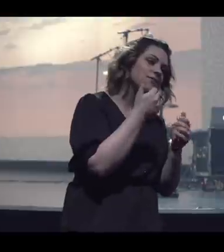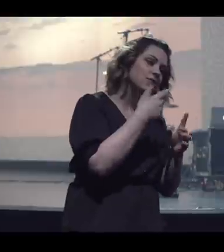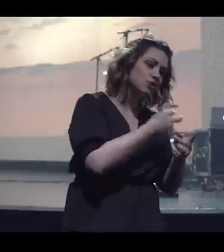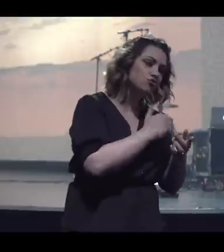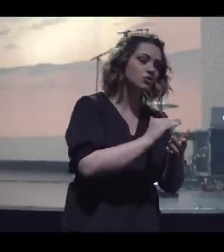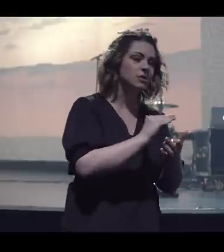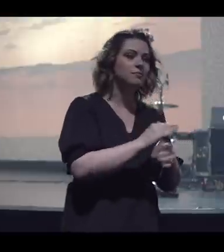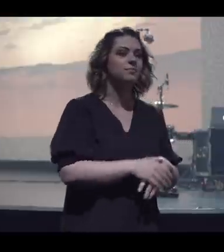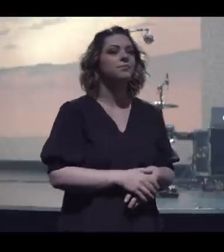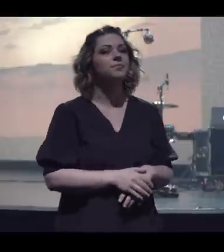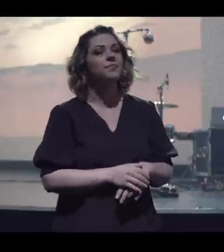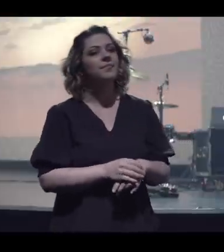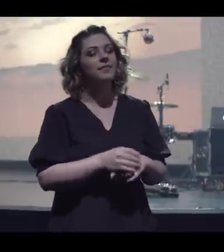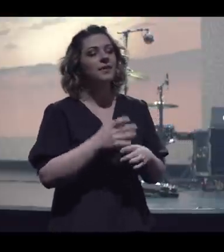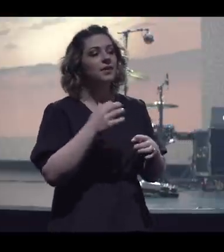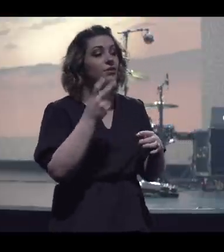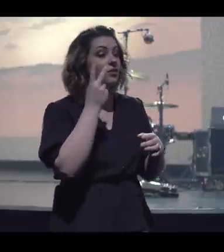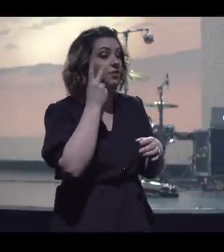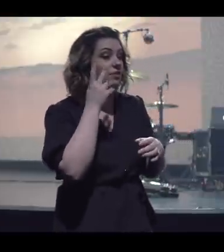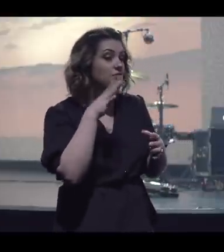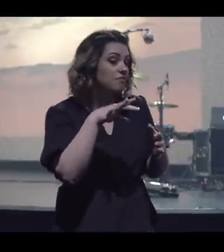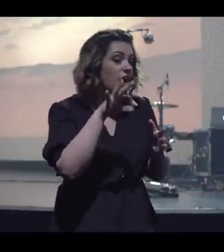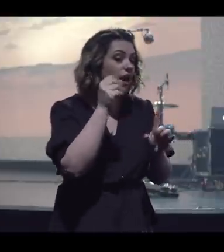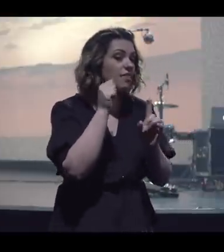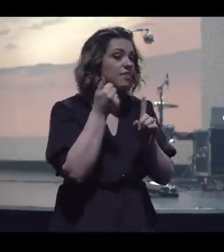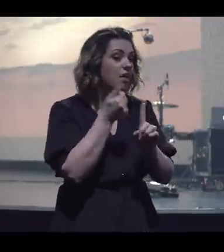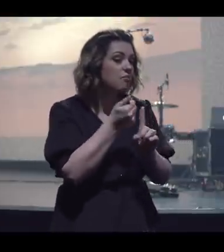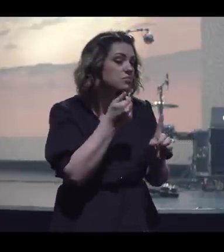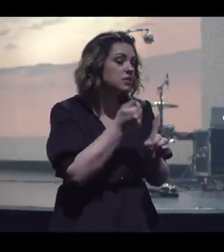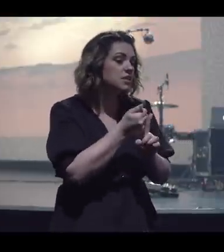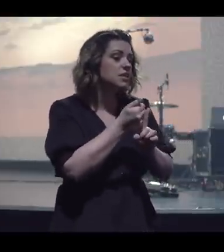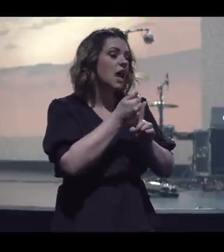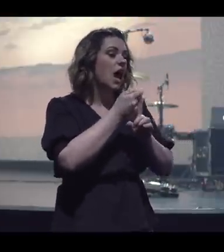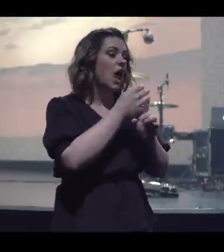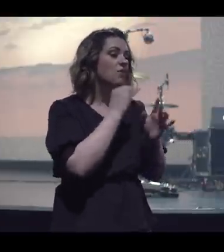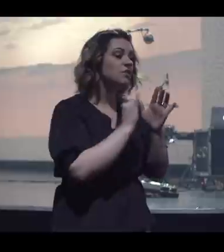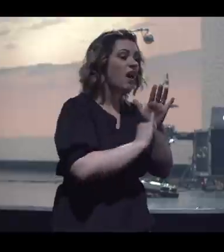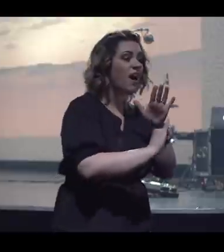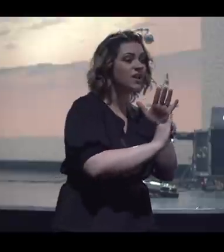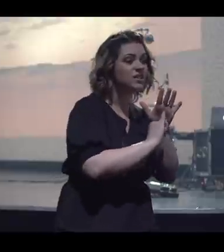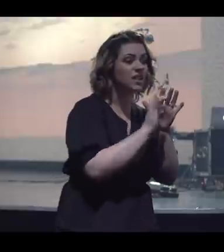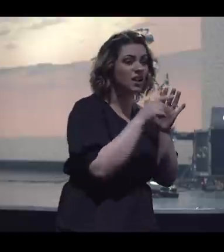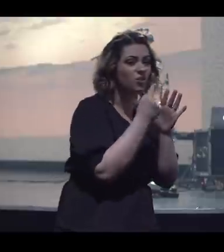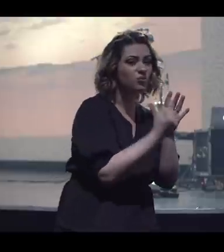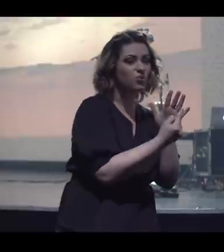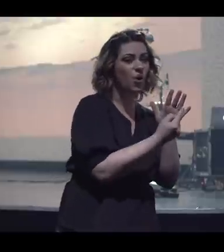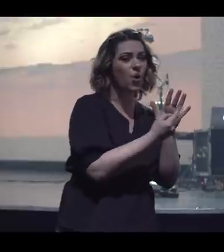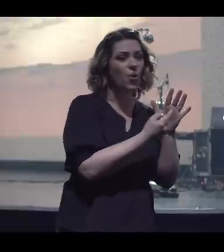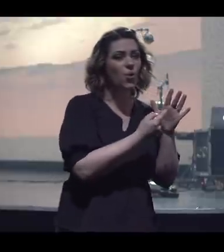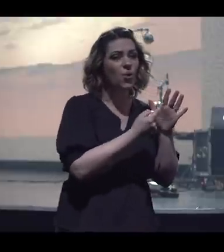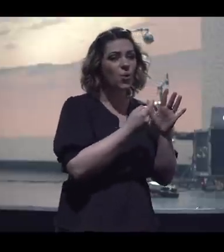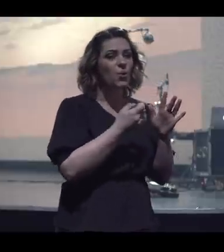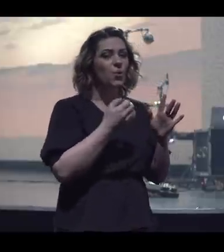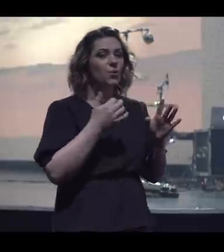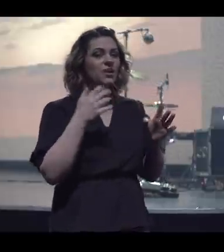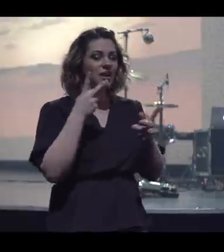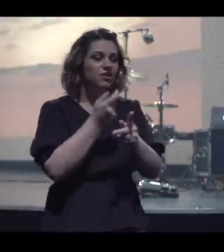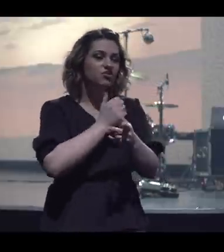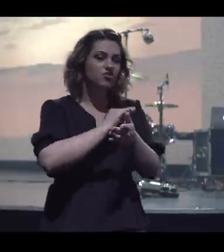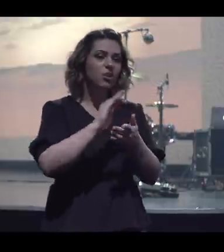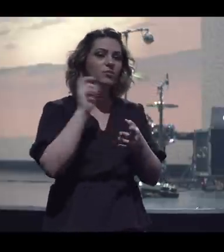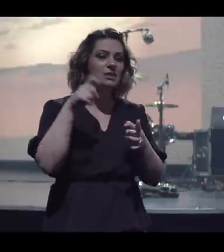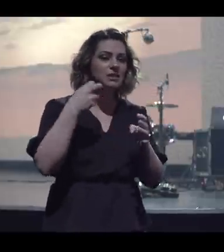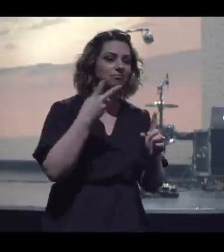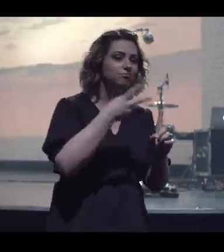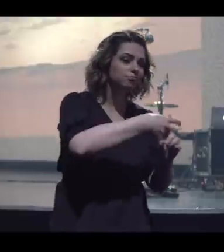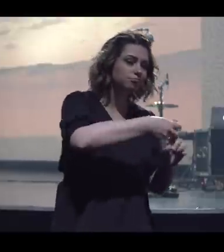here. Or they'll find themselves isolated away from the flock and they're lost. Jesus told multiple parables about lost sheep